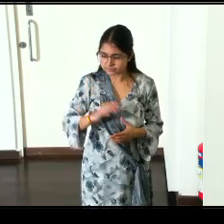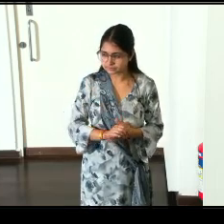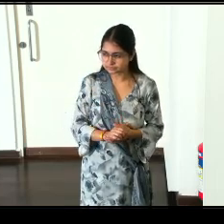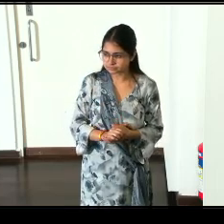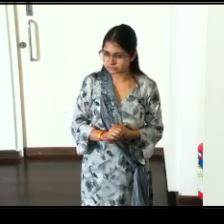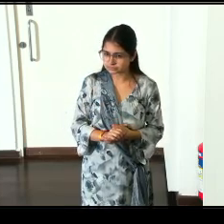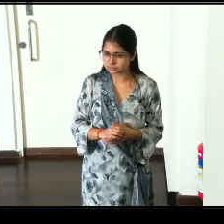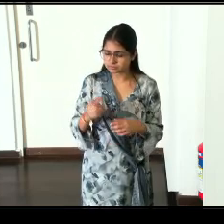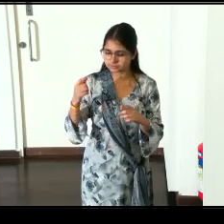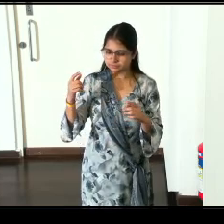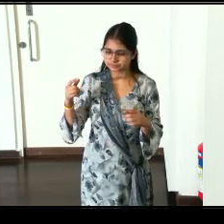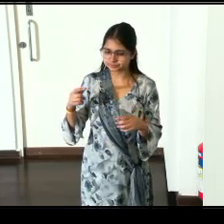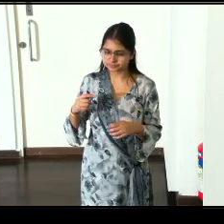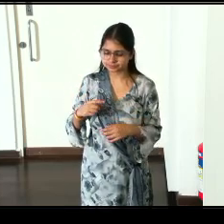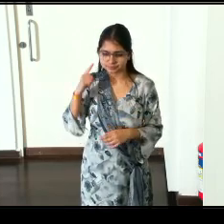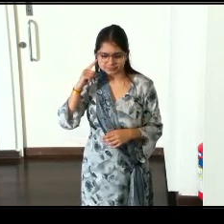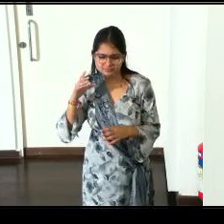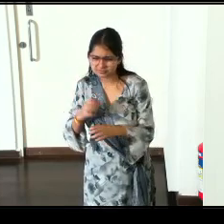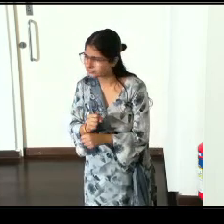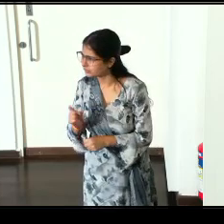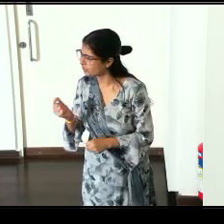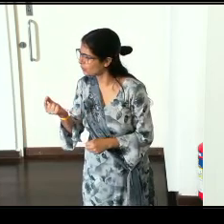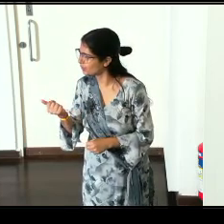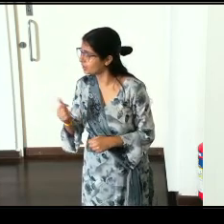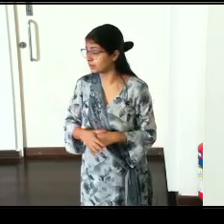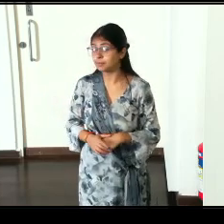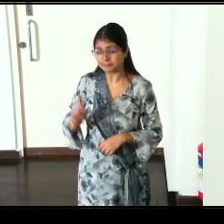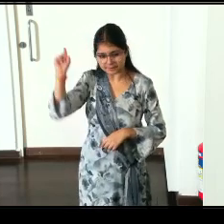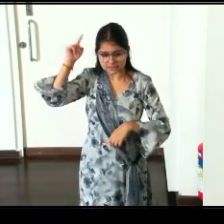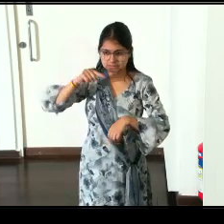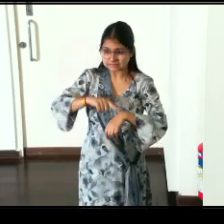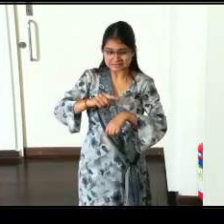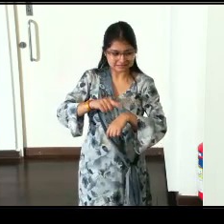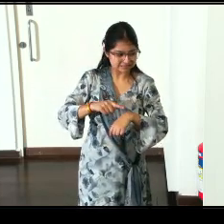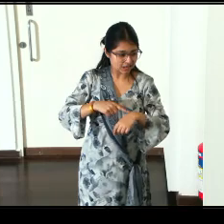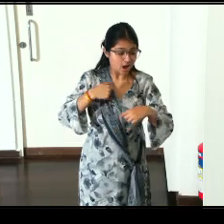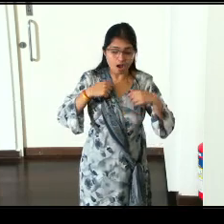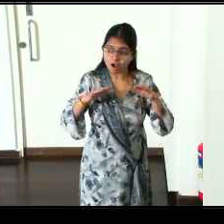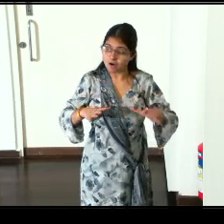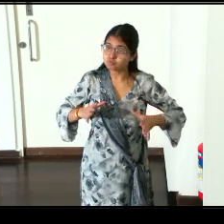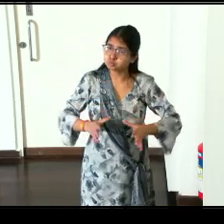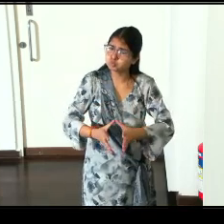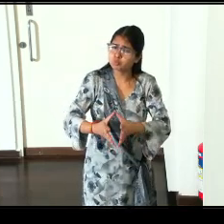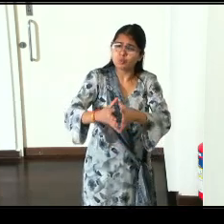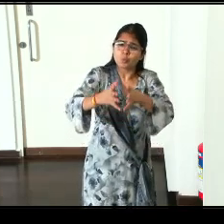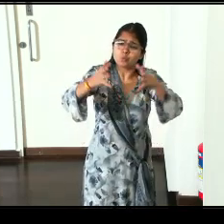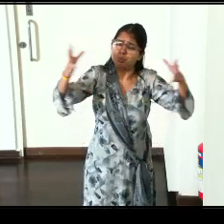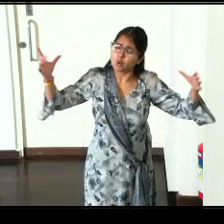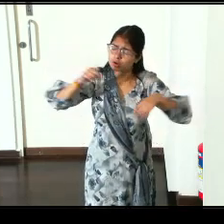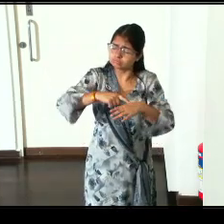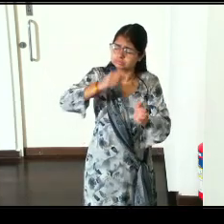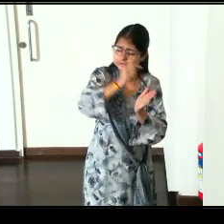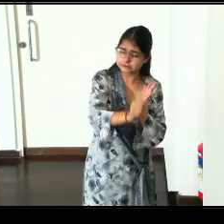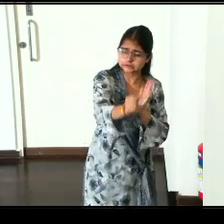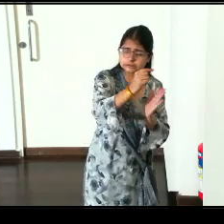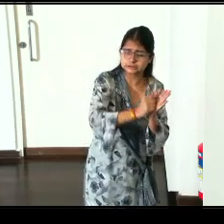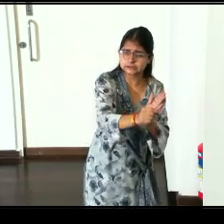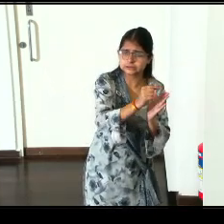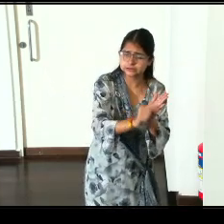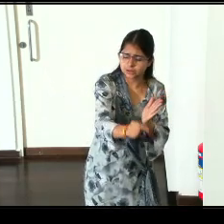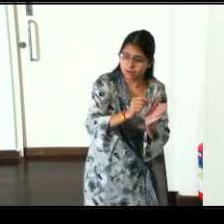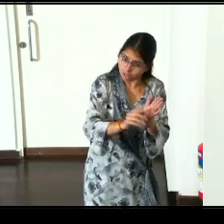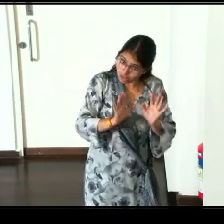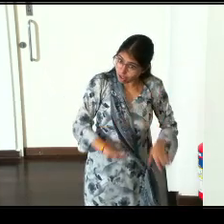JNU. But at that time, there was a huge amount of writing about her. There